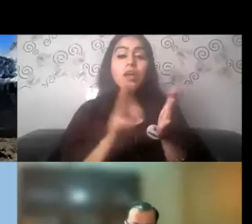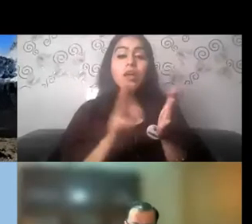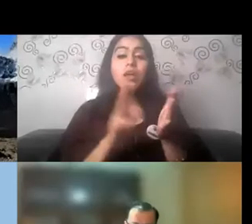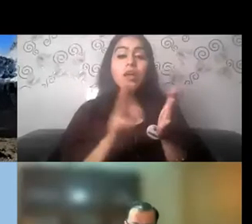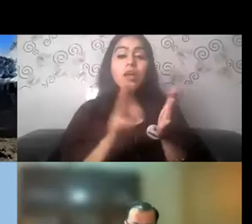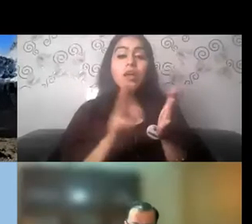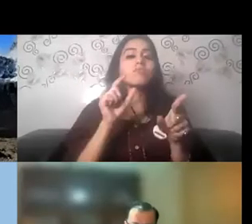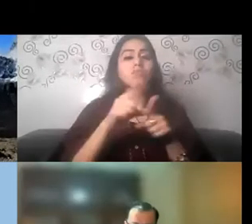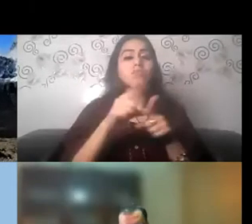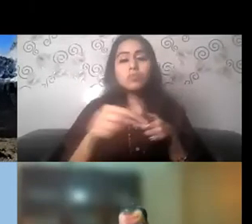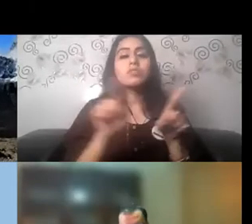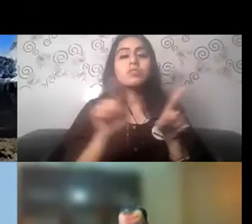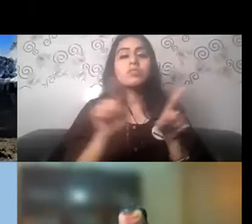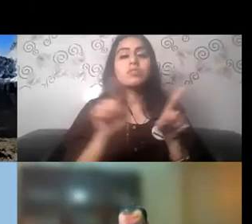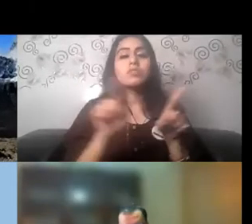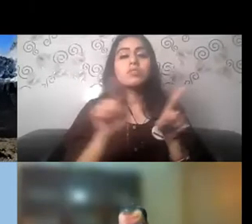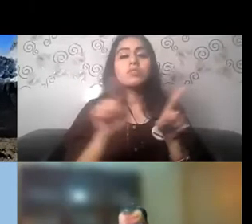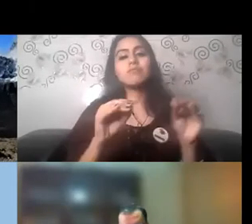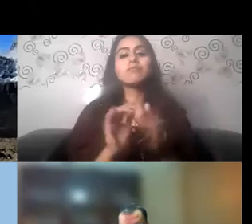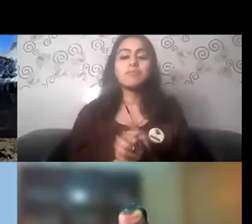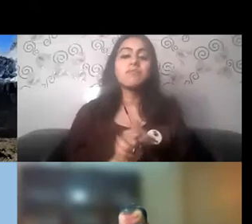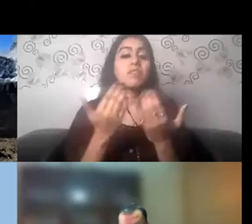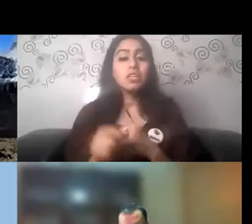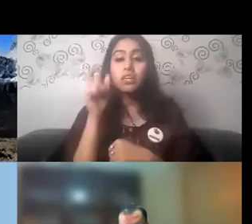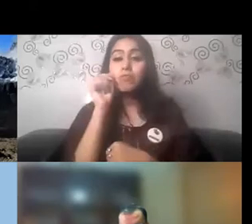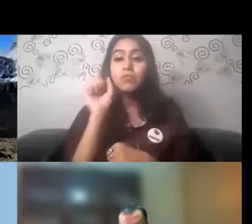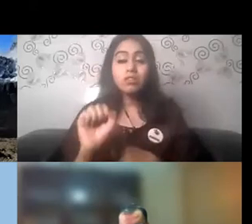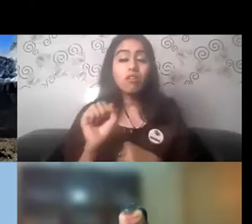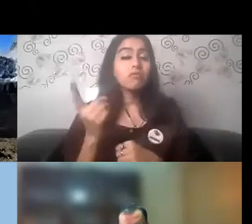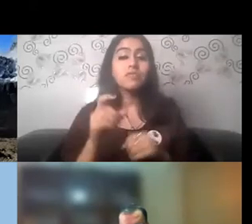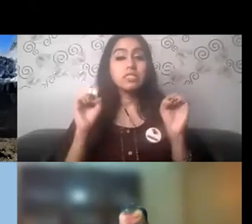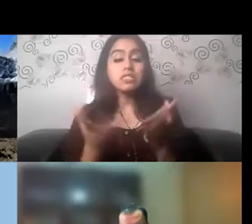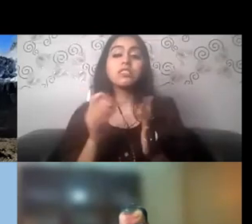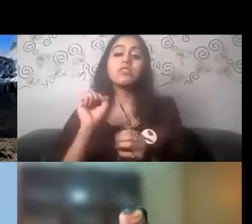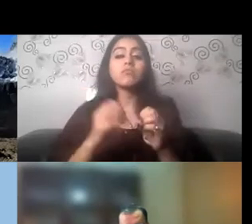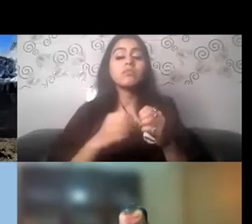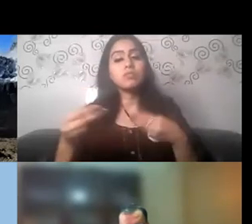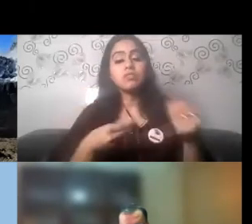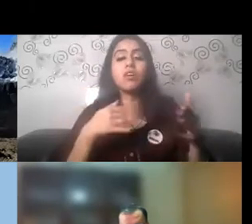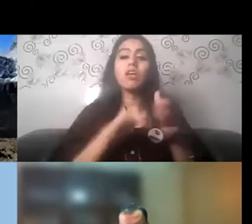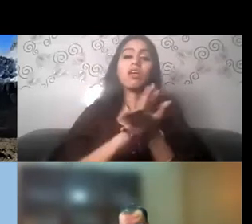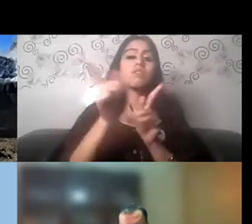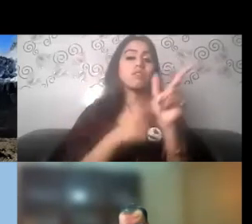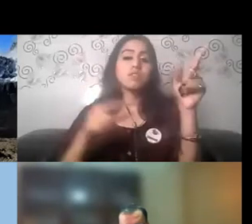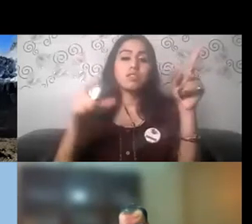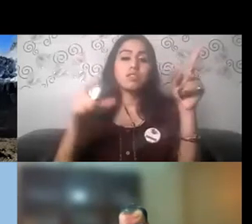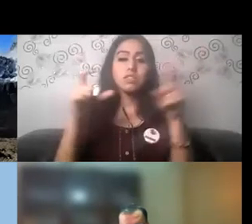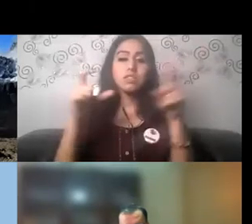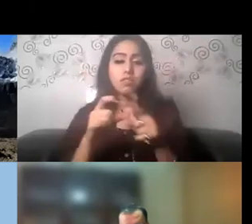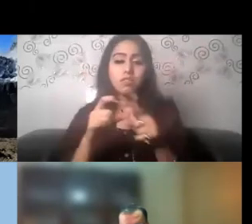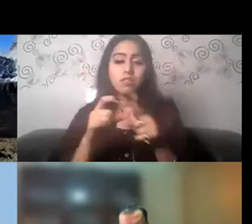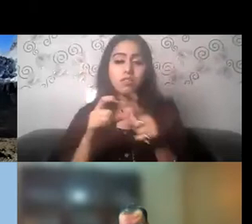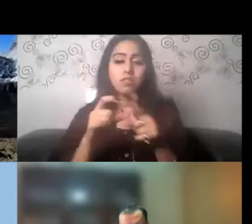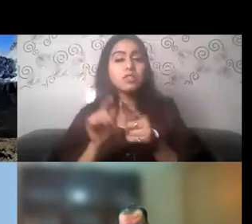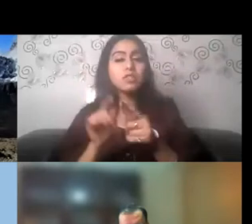on sailing till the end of that decade. He has been an entrepreneur, starting a factory in Hyderabad with a few friends, has completed